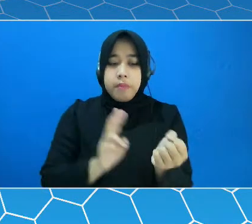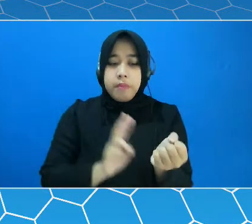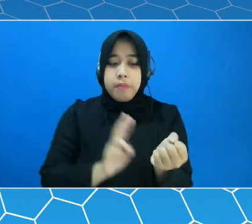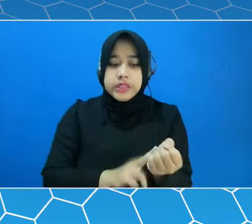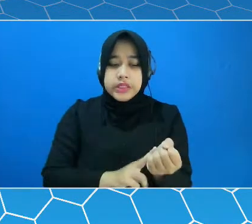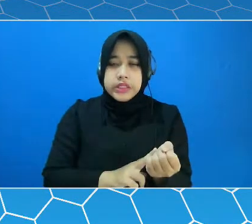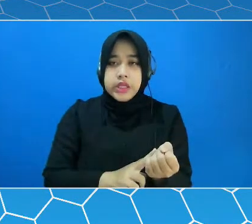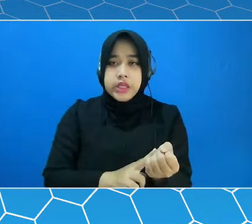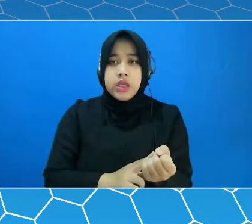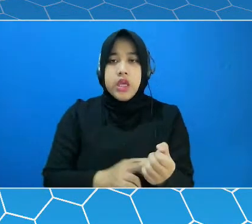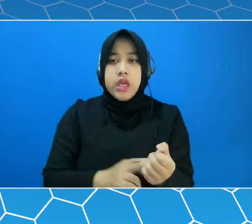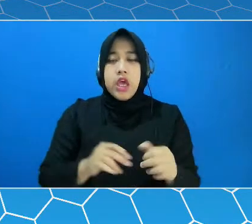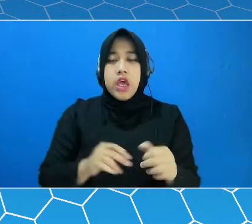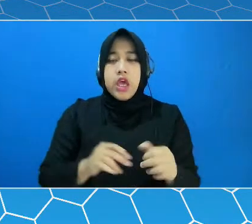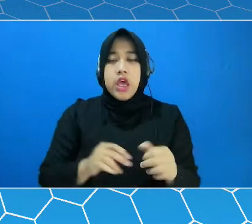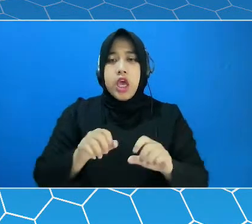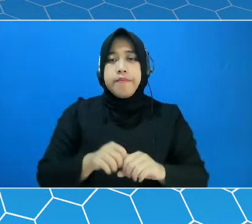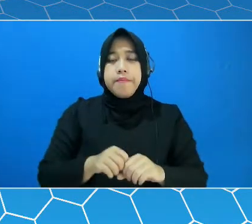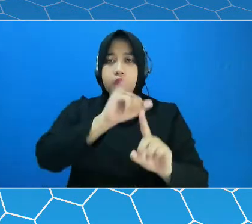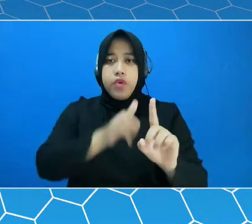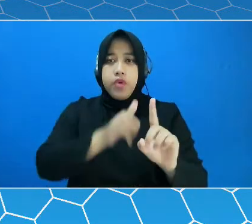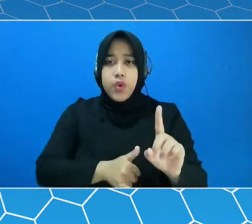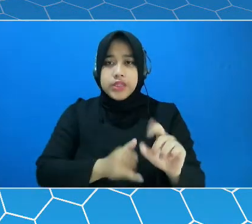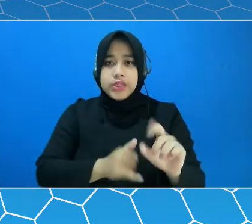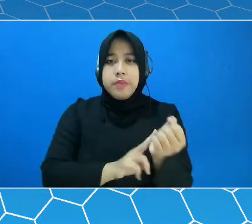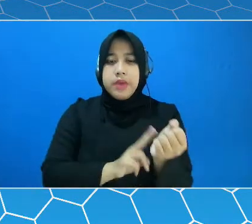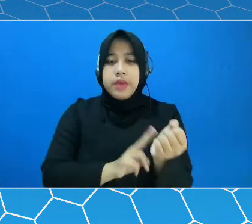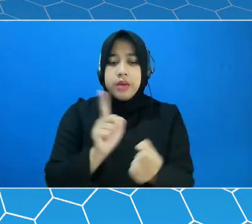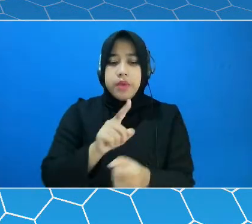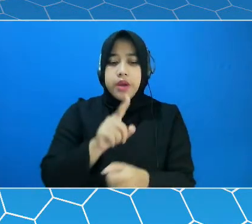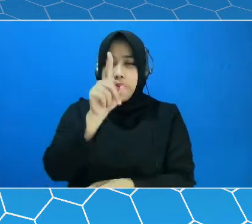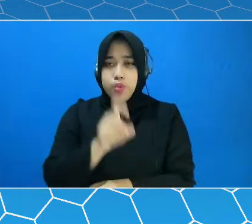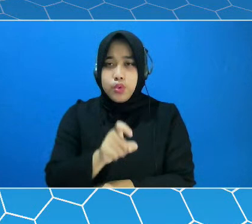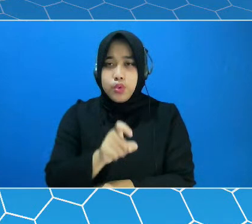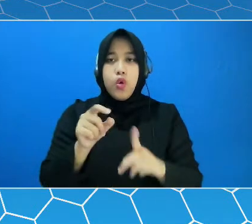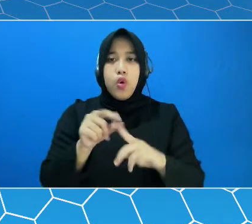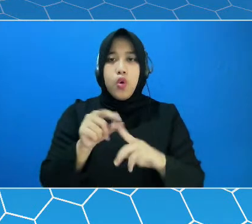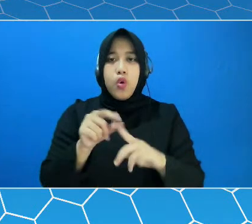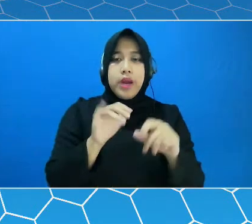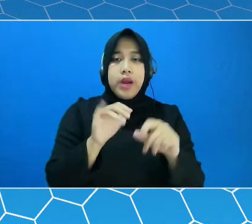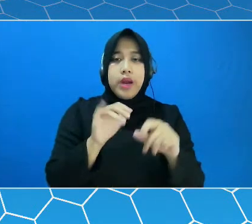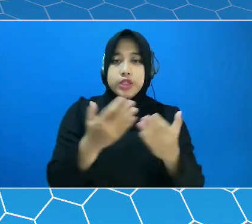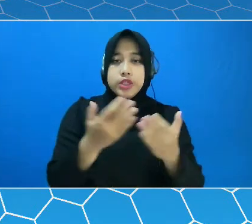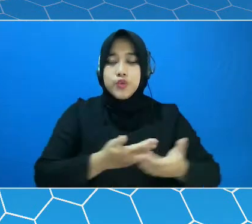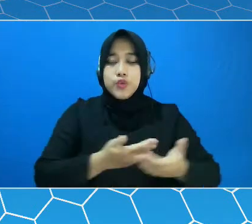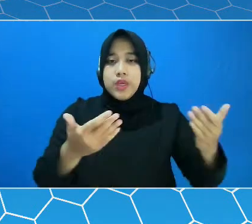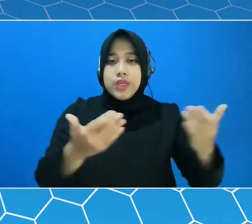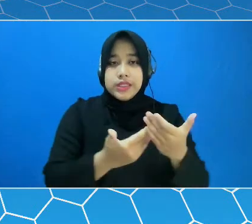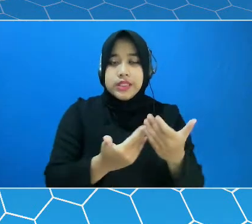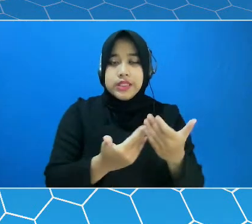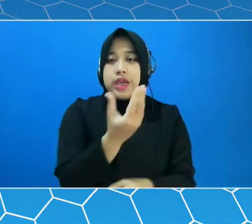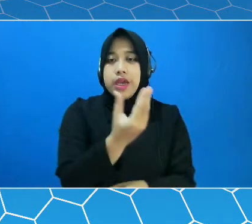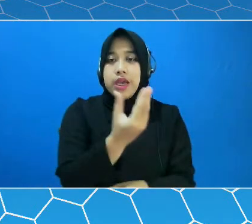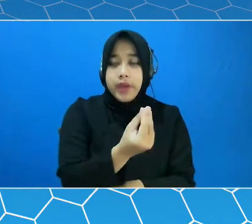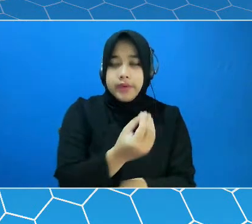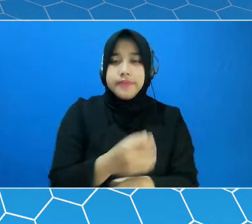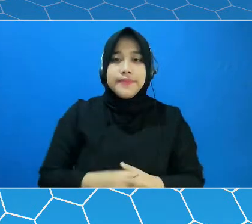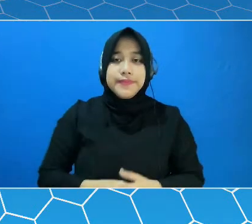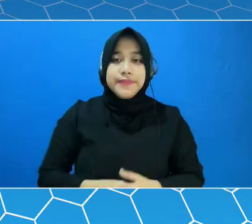patients required surgery in a timely manner. Next slide, please. And of course, then we undertook these